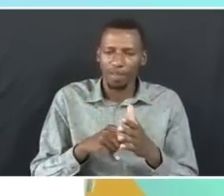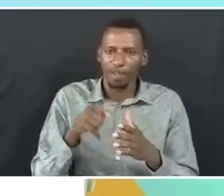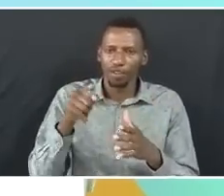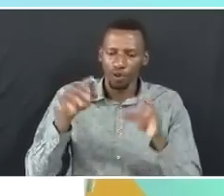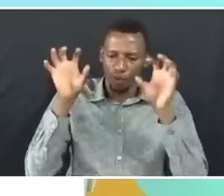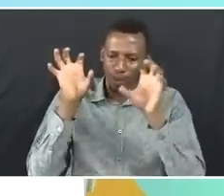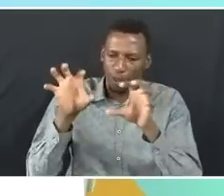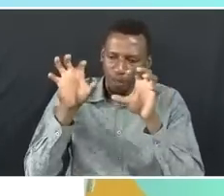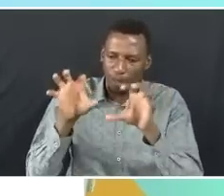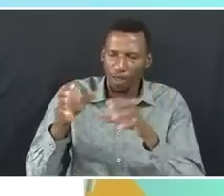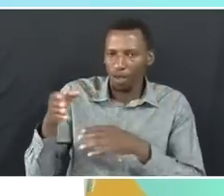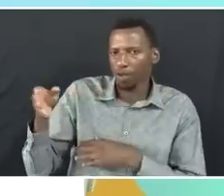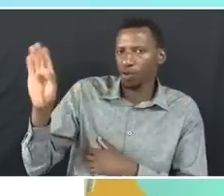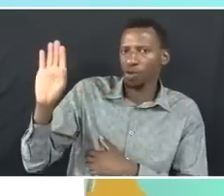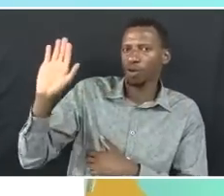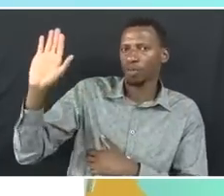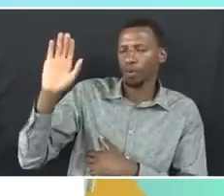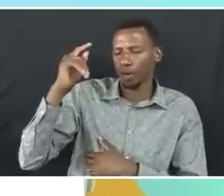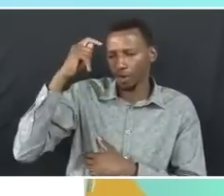of God.